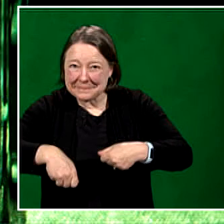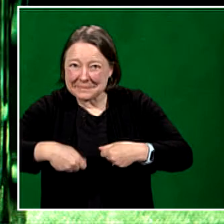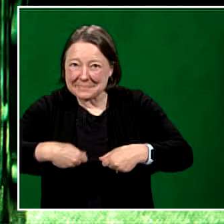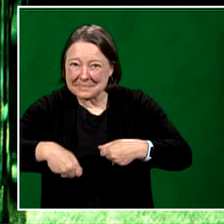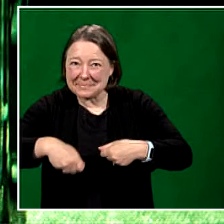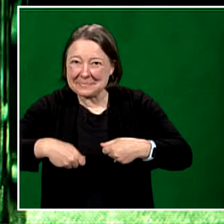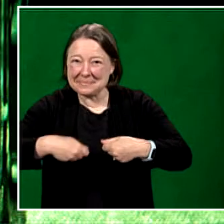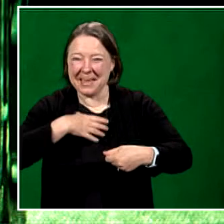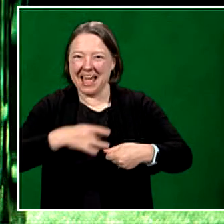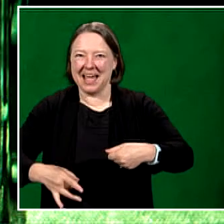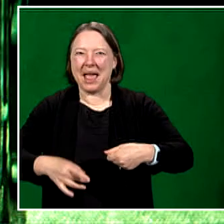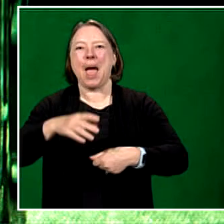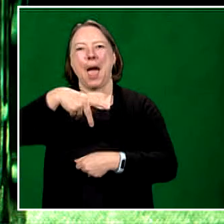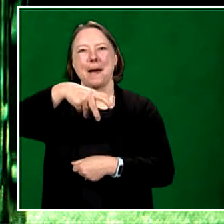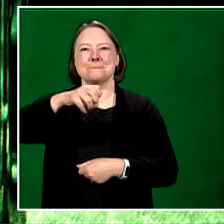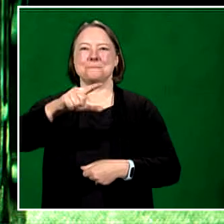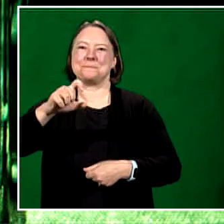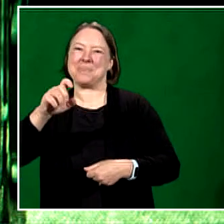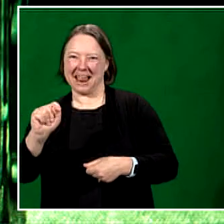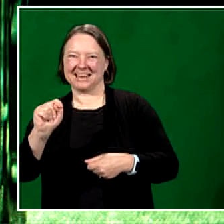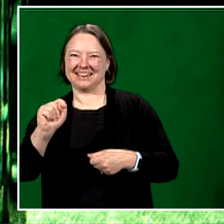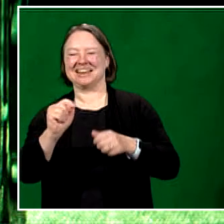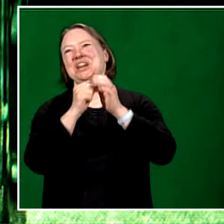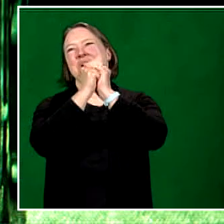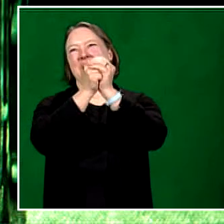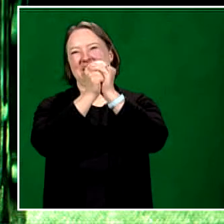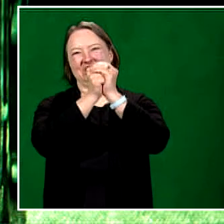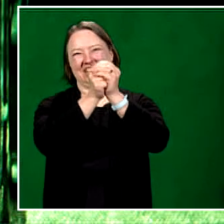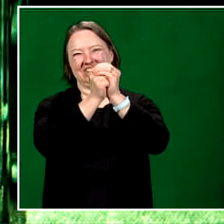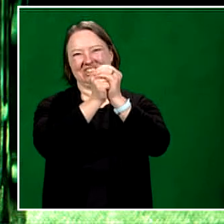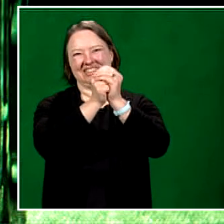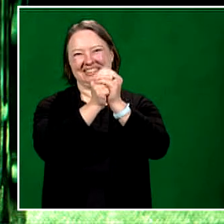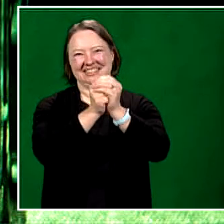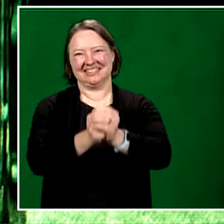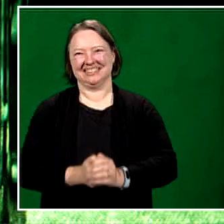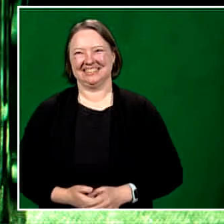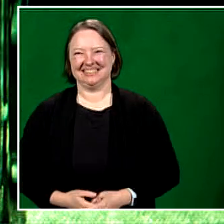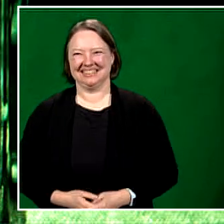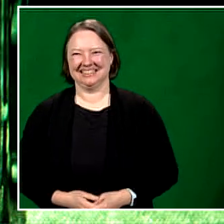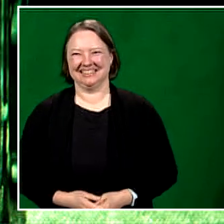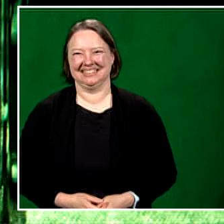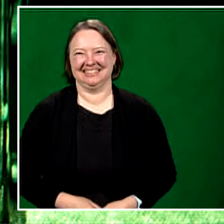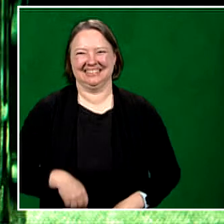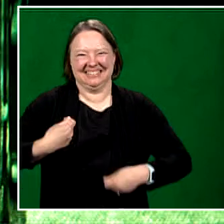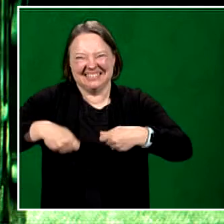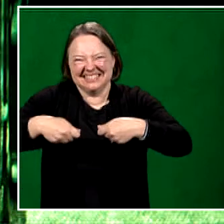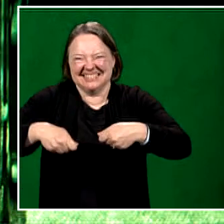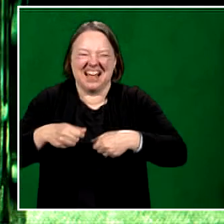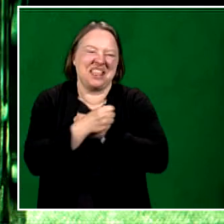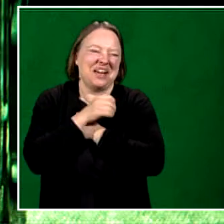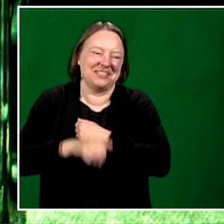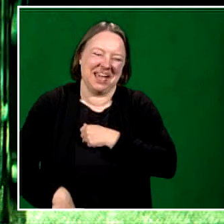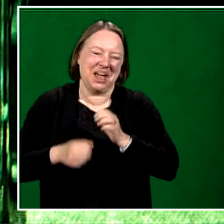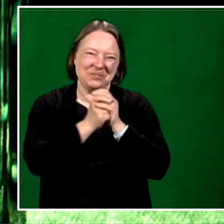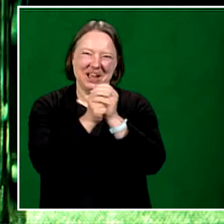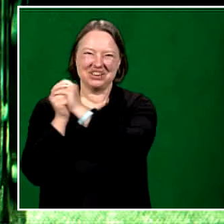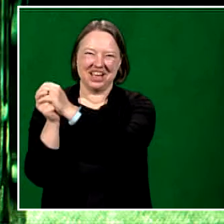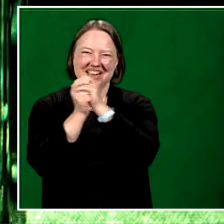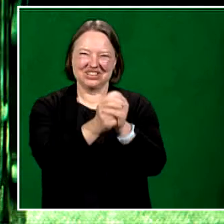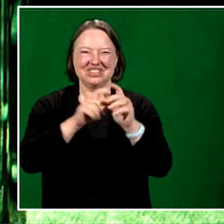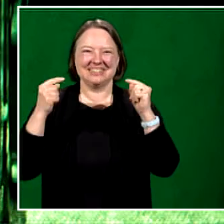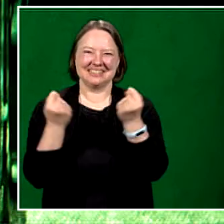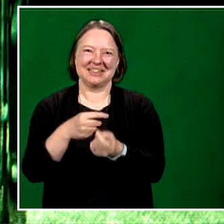I like it. Pellet! Congratulations. Great drum roll. I love that. Congratulations, Team